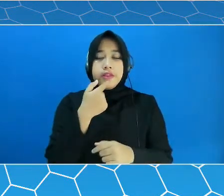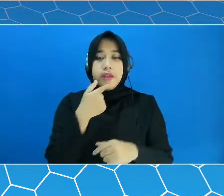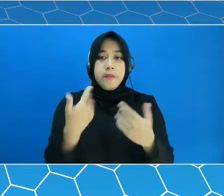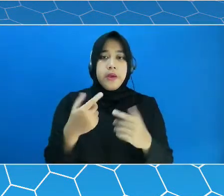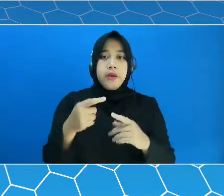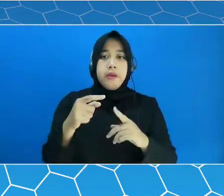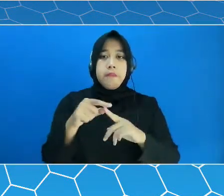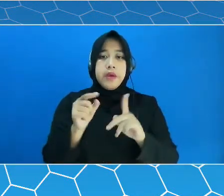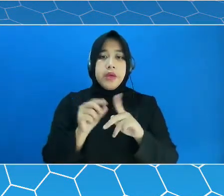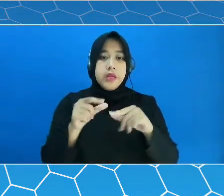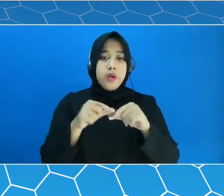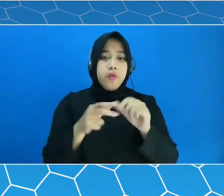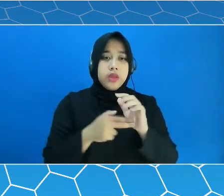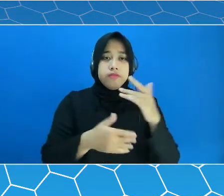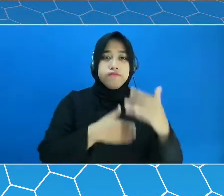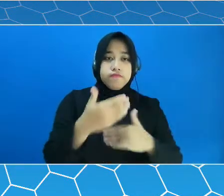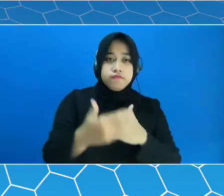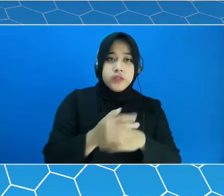Next, please.